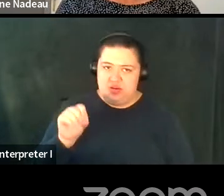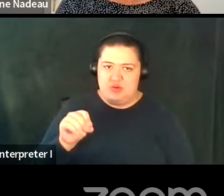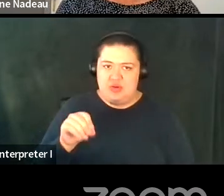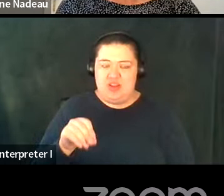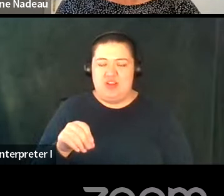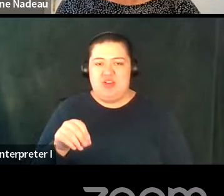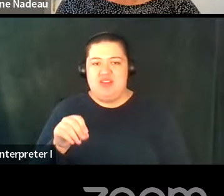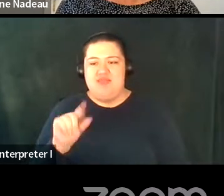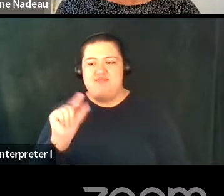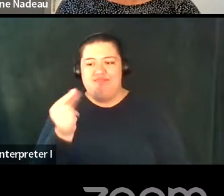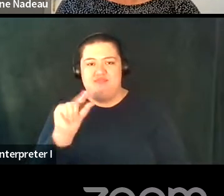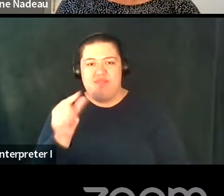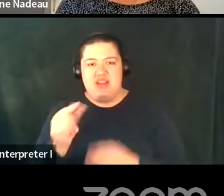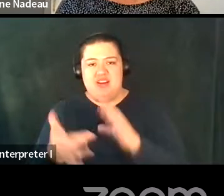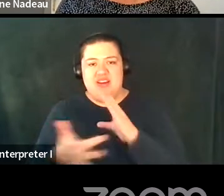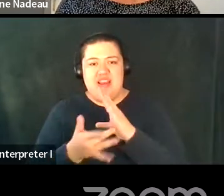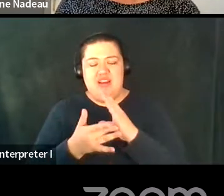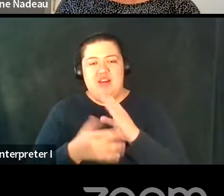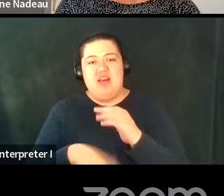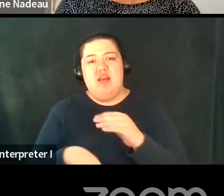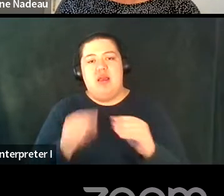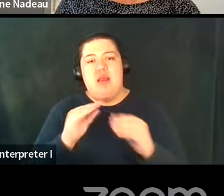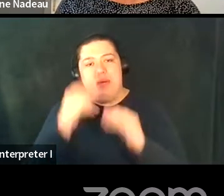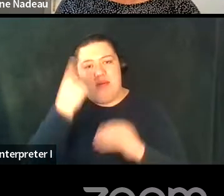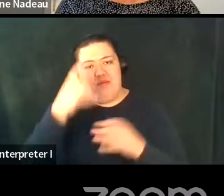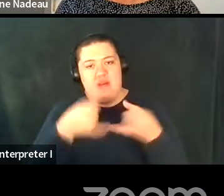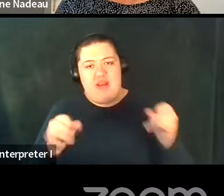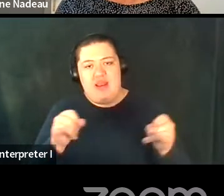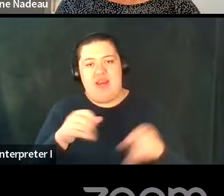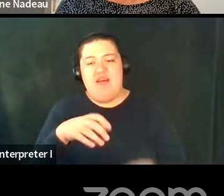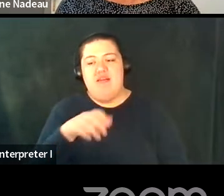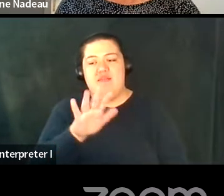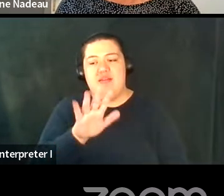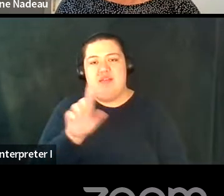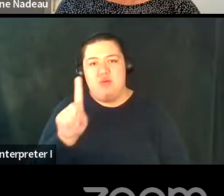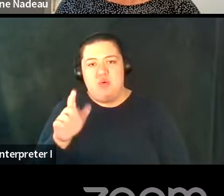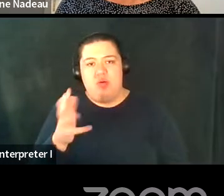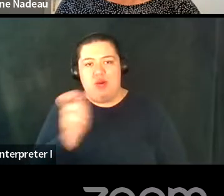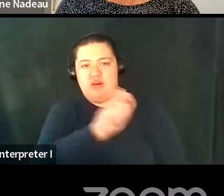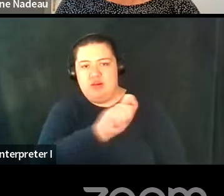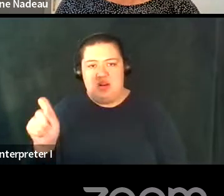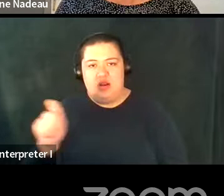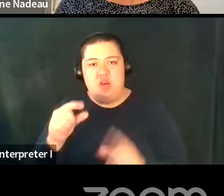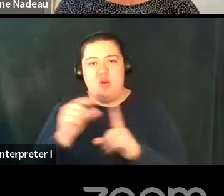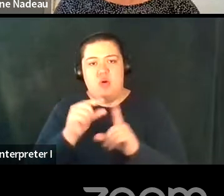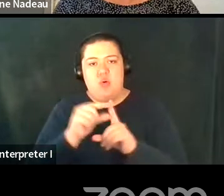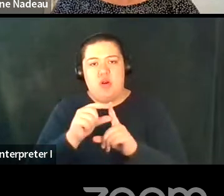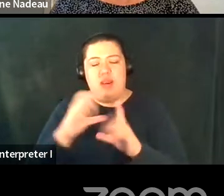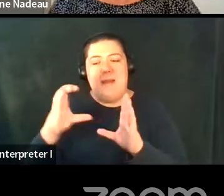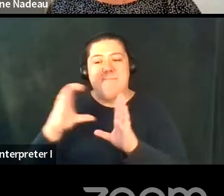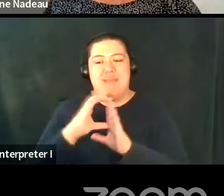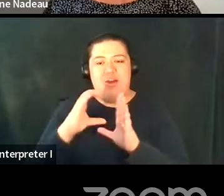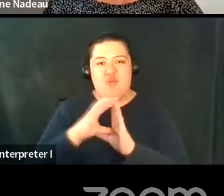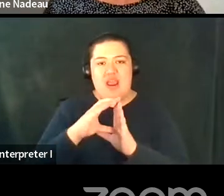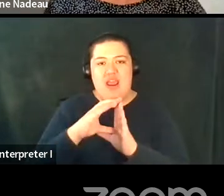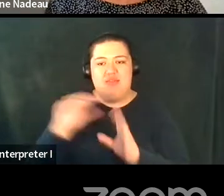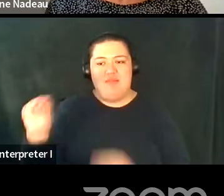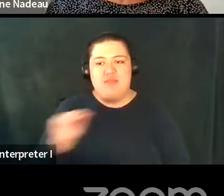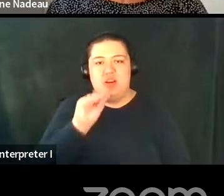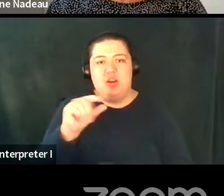minor technical amendment for line 51 of the bill, which is like to strike the word paragraph and insert the